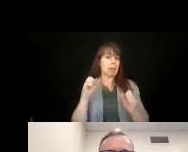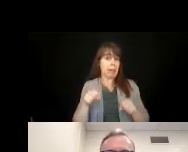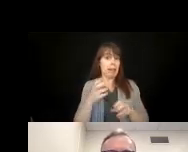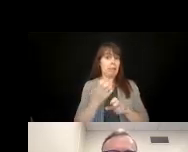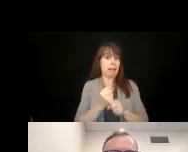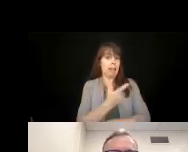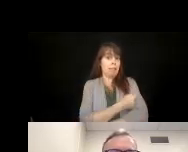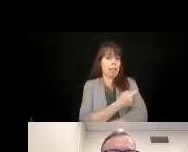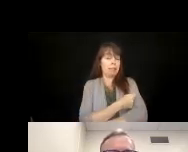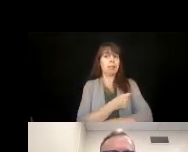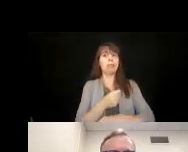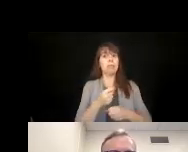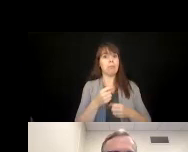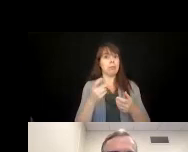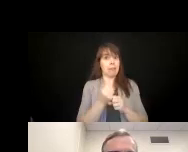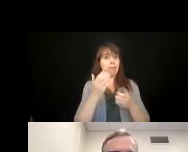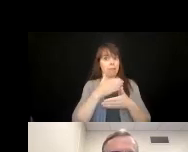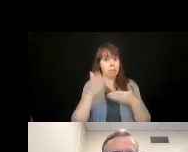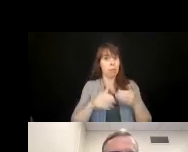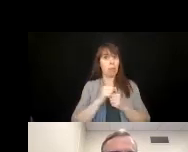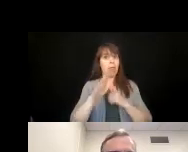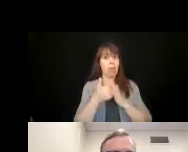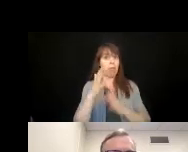of Michigan in terms of completed vaccinations.